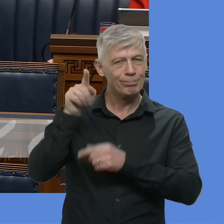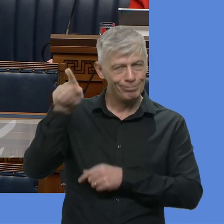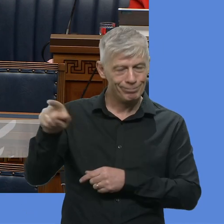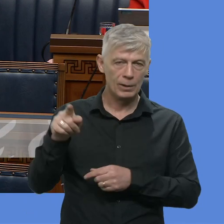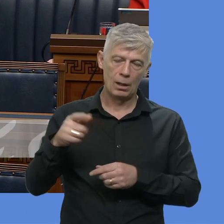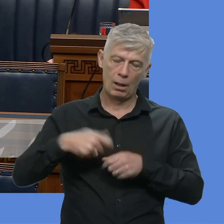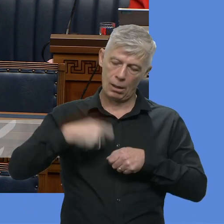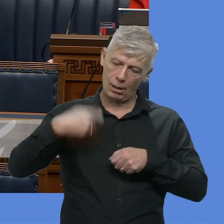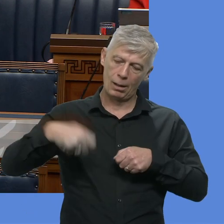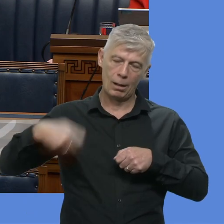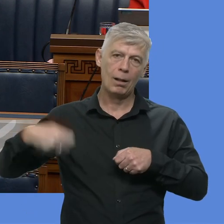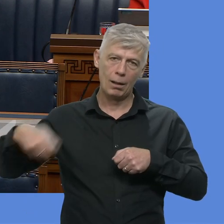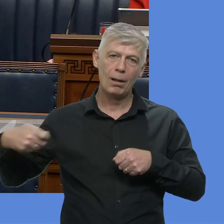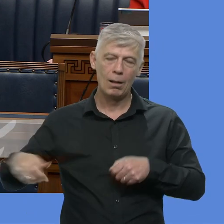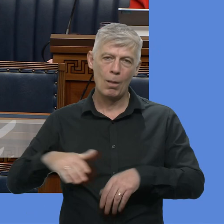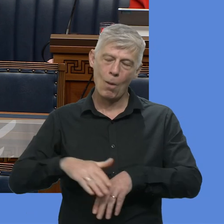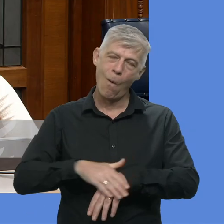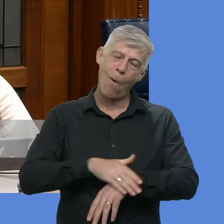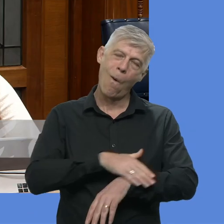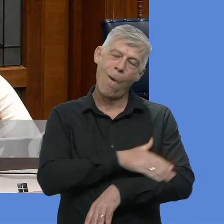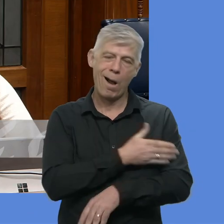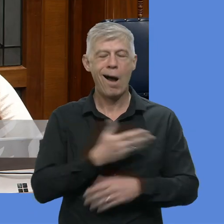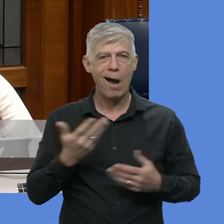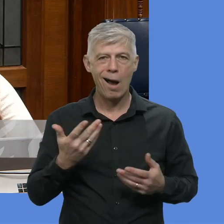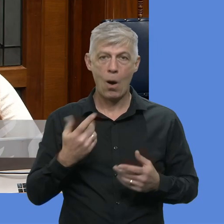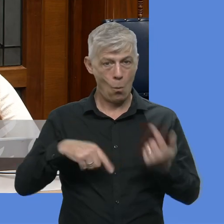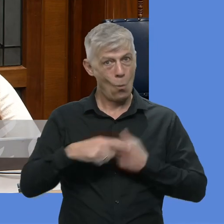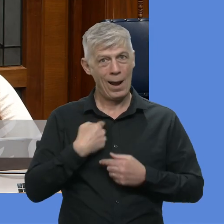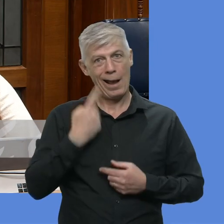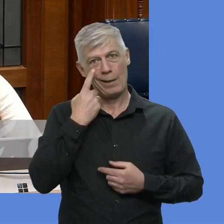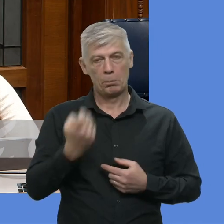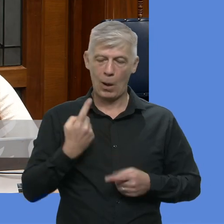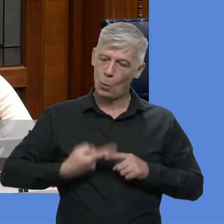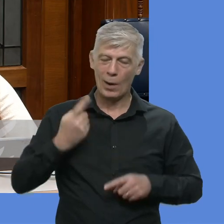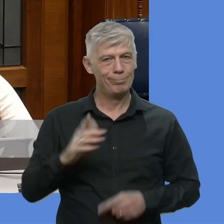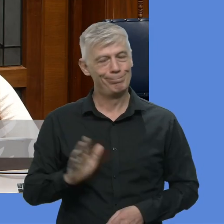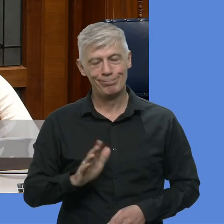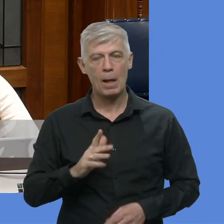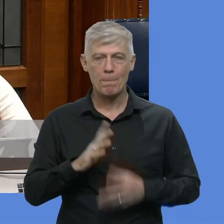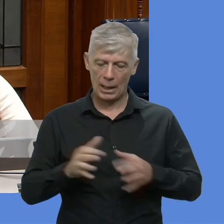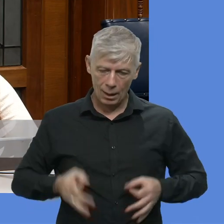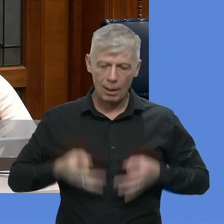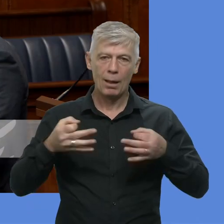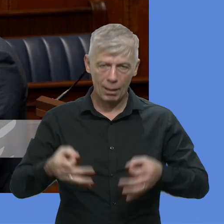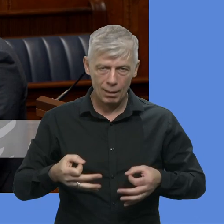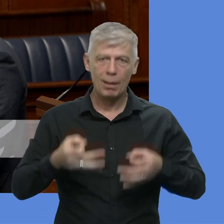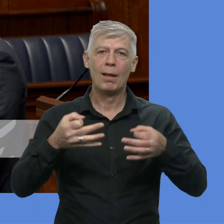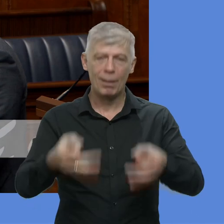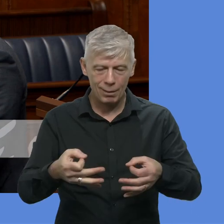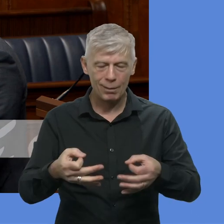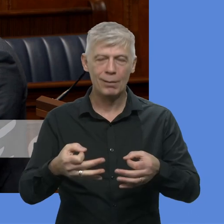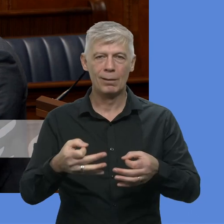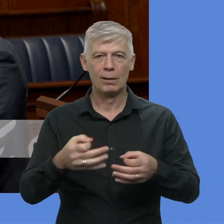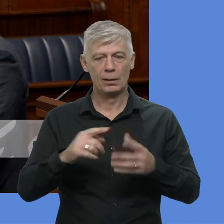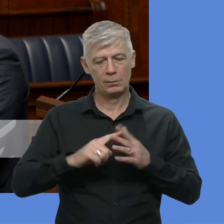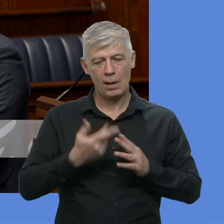protracted, have gone on a lot longer than any of us would have liked, and that could push back the planned start date in